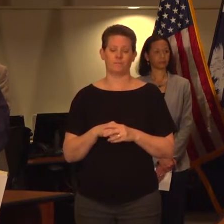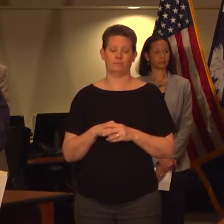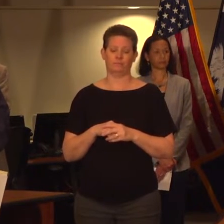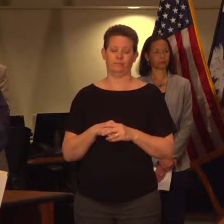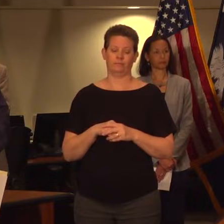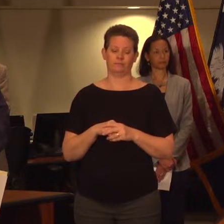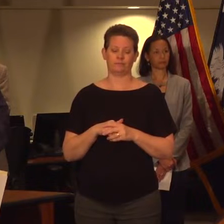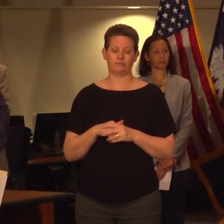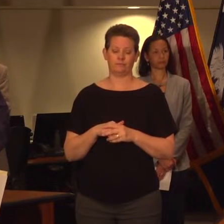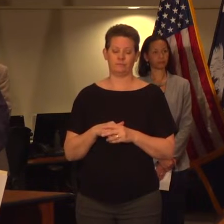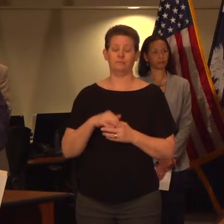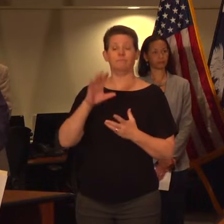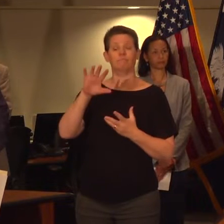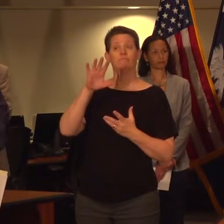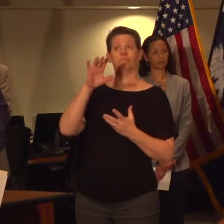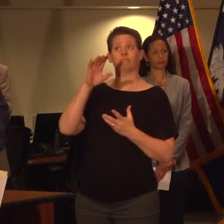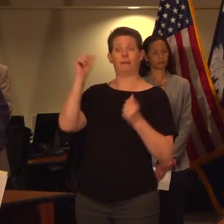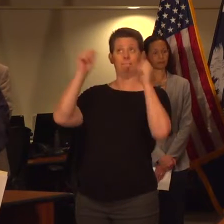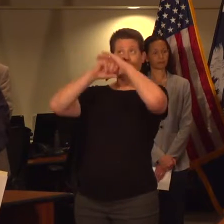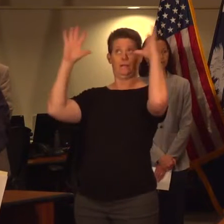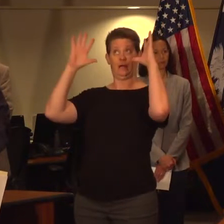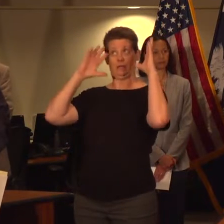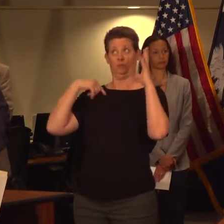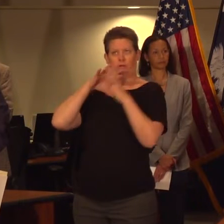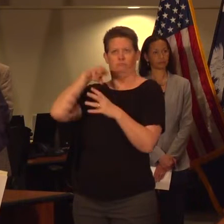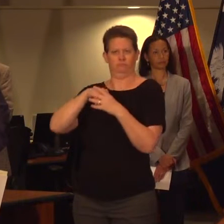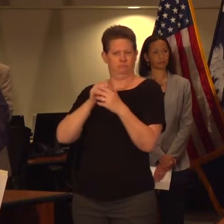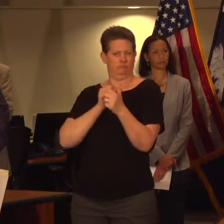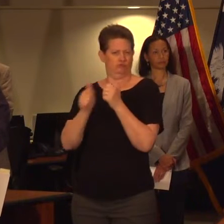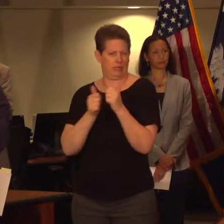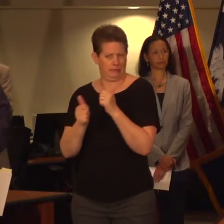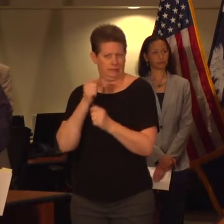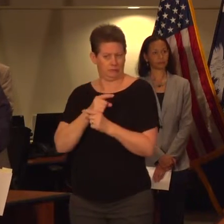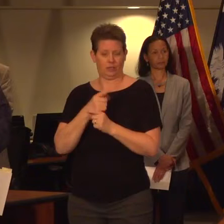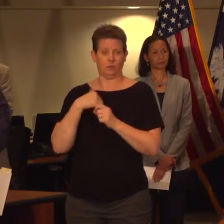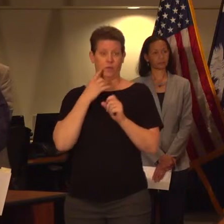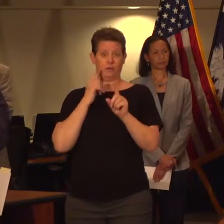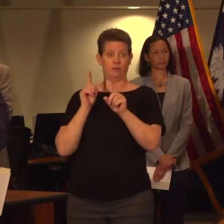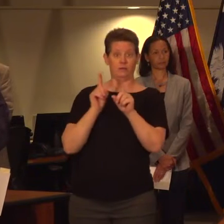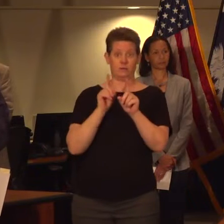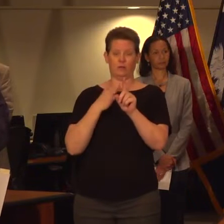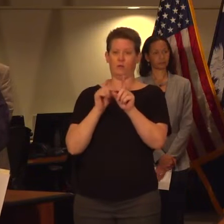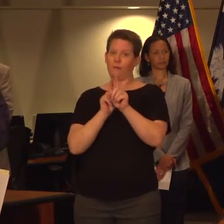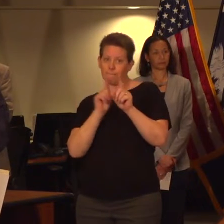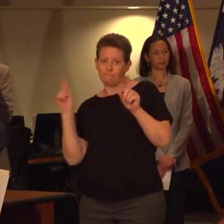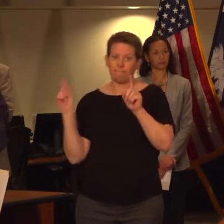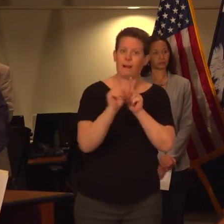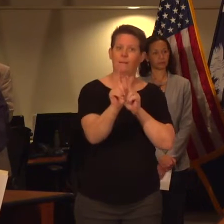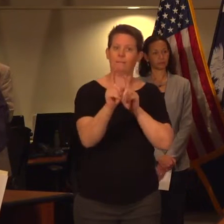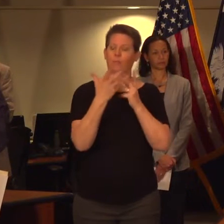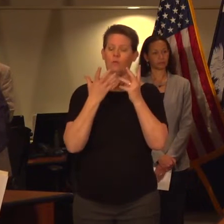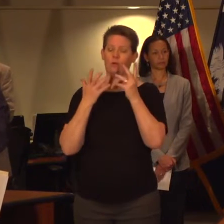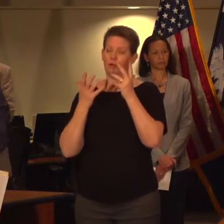want to be able, if you can imagine a race, we want to be able to slingshot around the competition and get back up